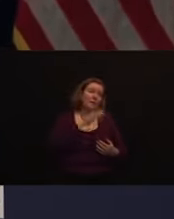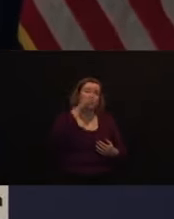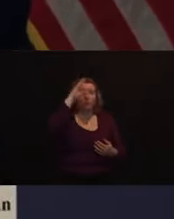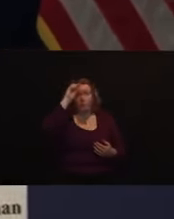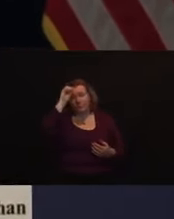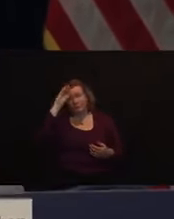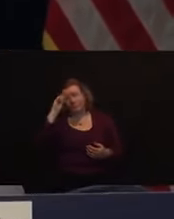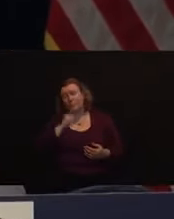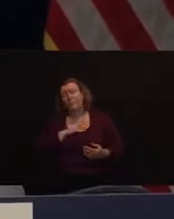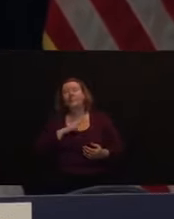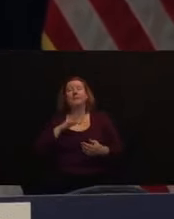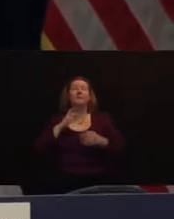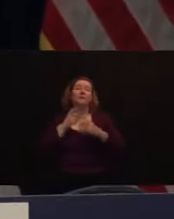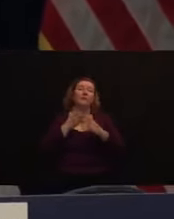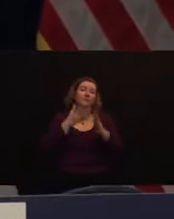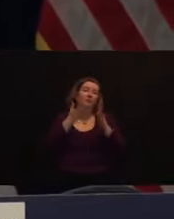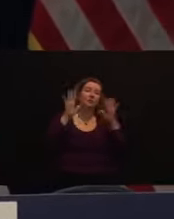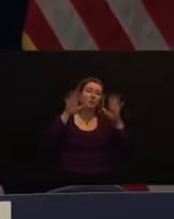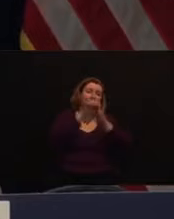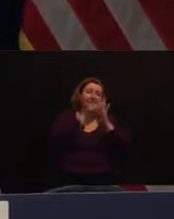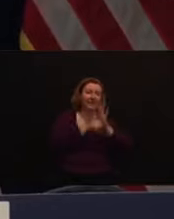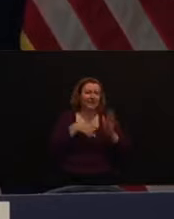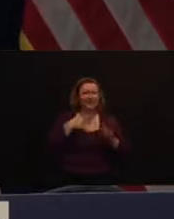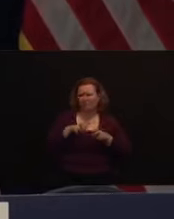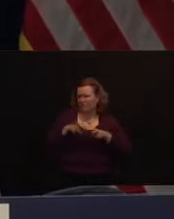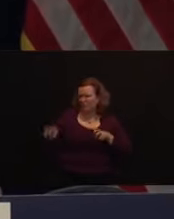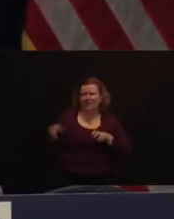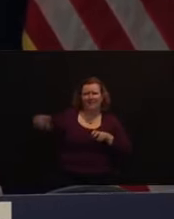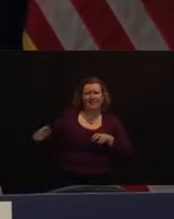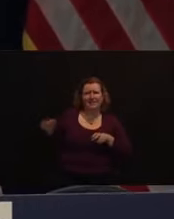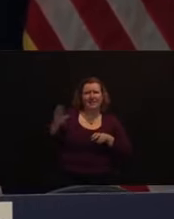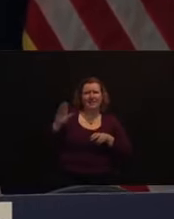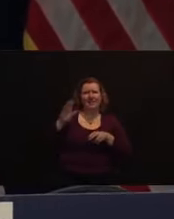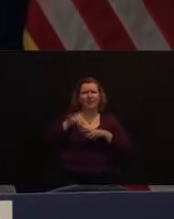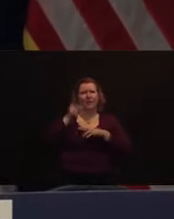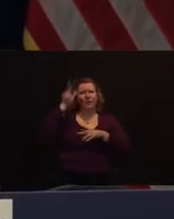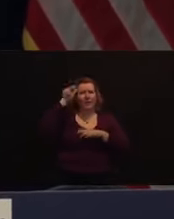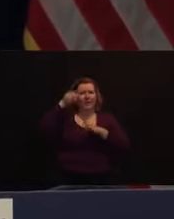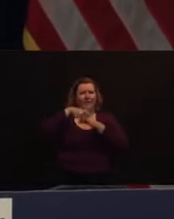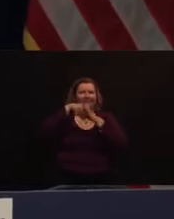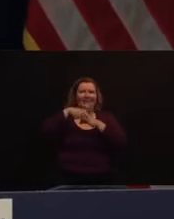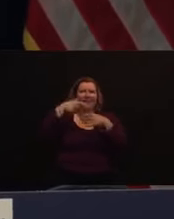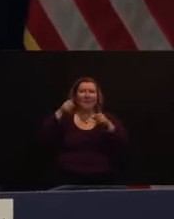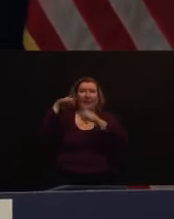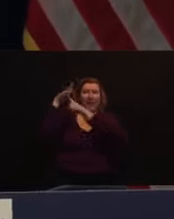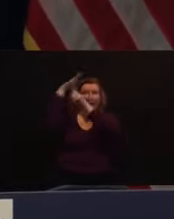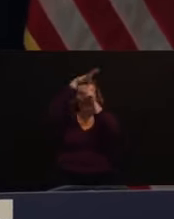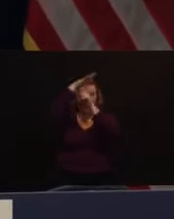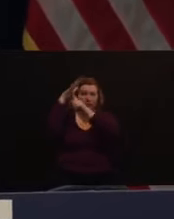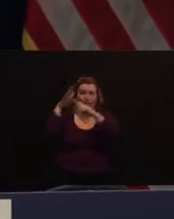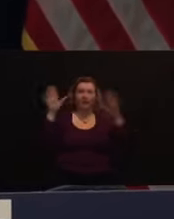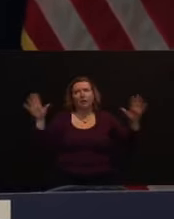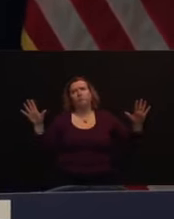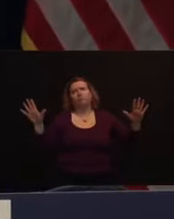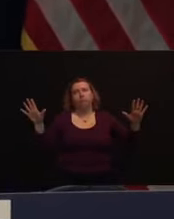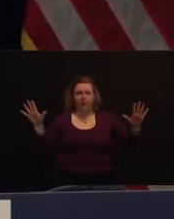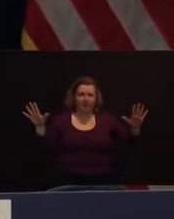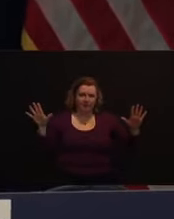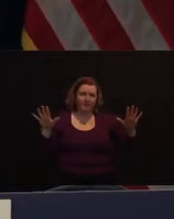And I, too, was glad to be sitting next to you and not on the top of that horse when those choppers went over. Yes. But she held on.